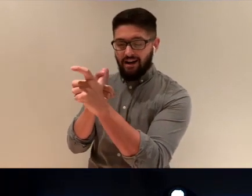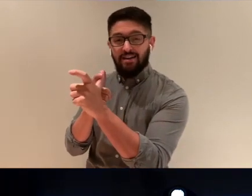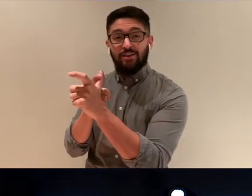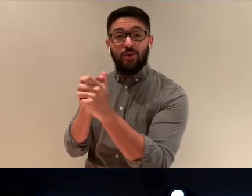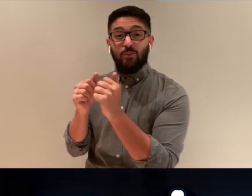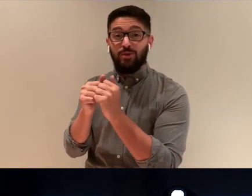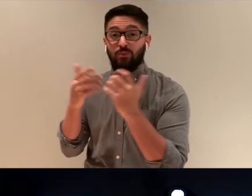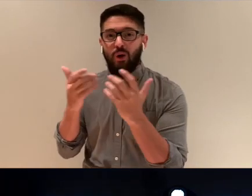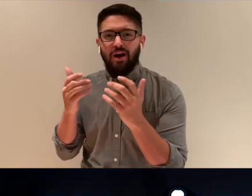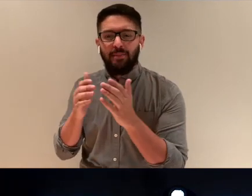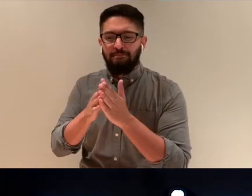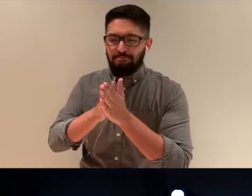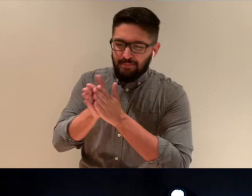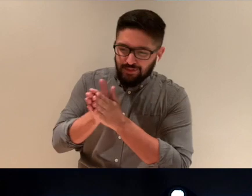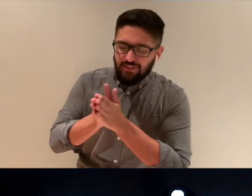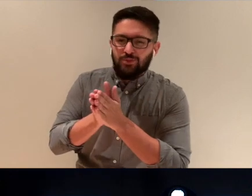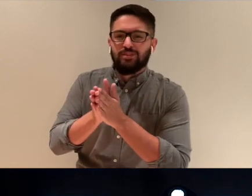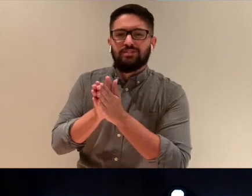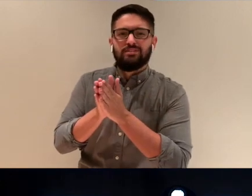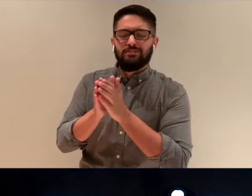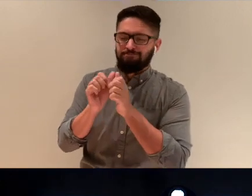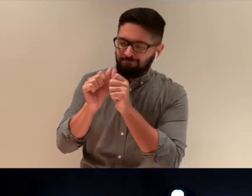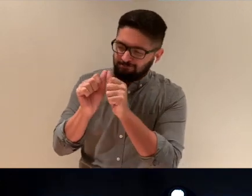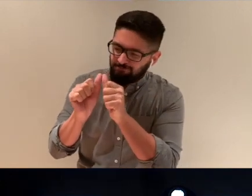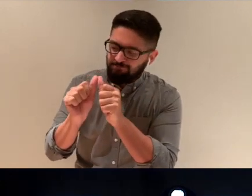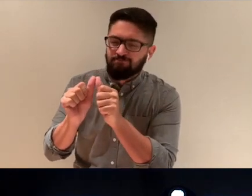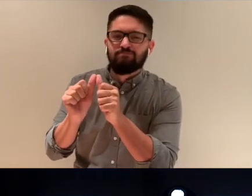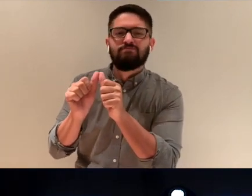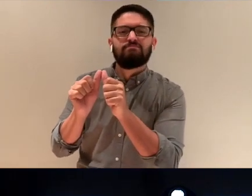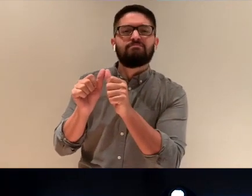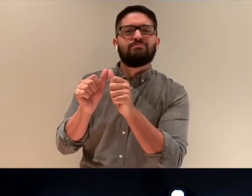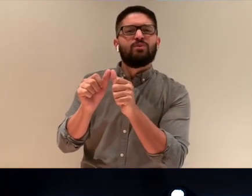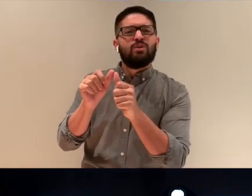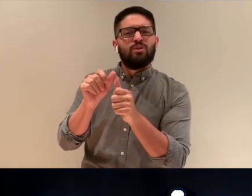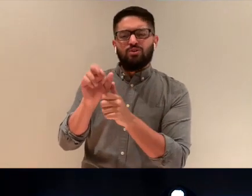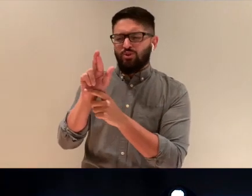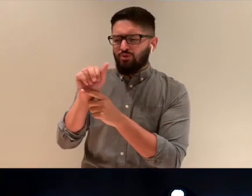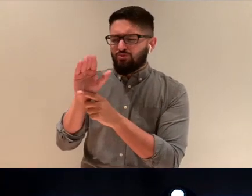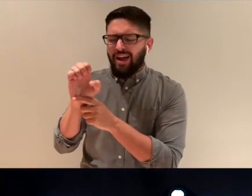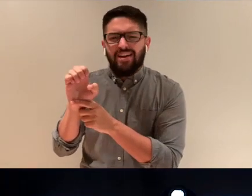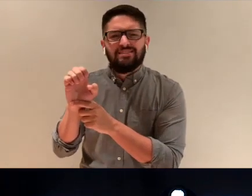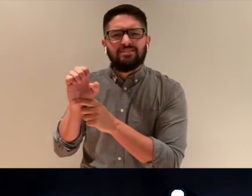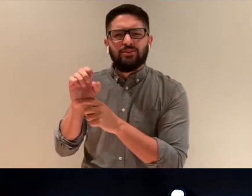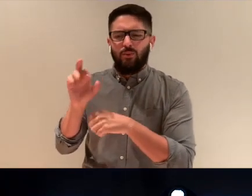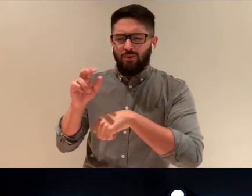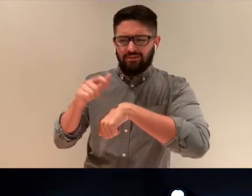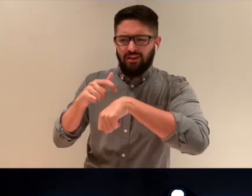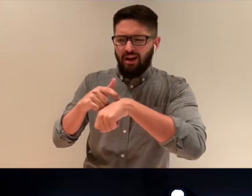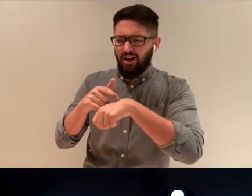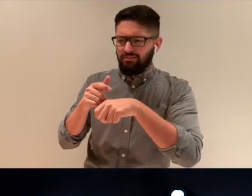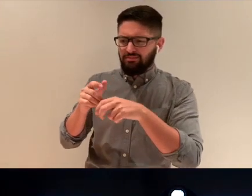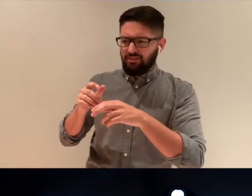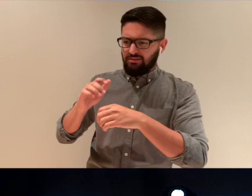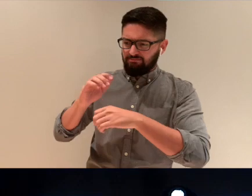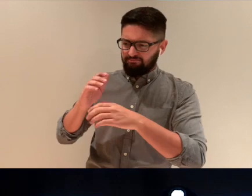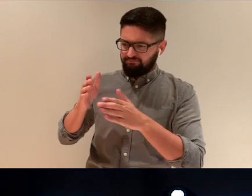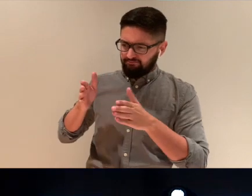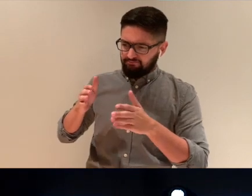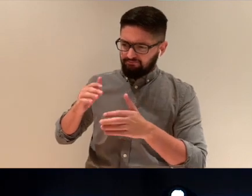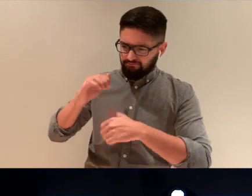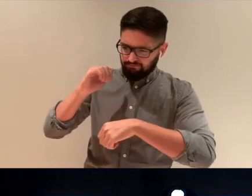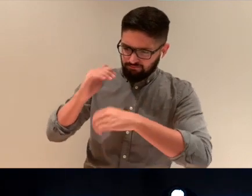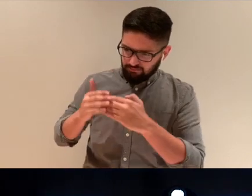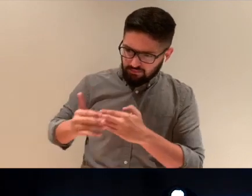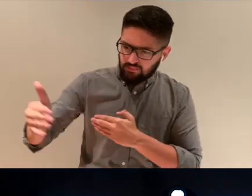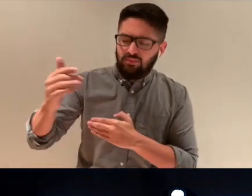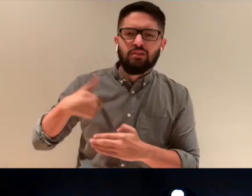run with what? With perseverance, the race or the season that is marked out